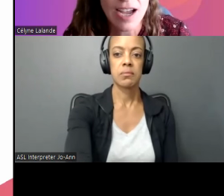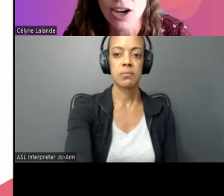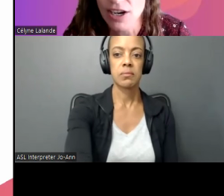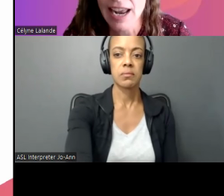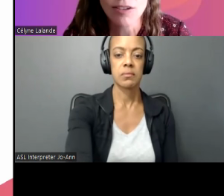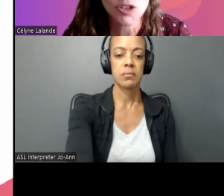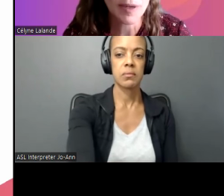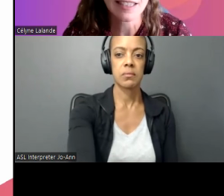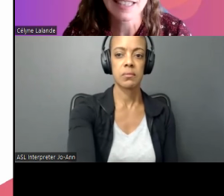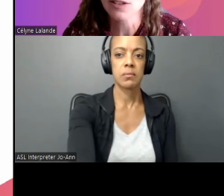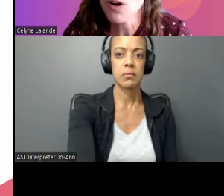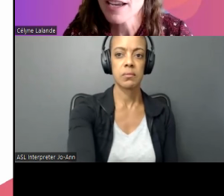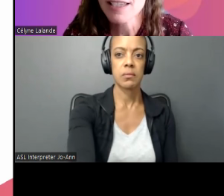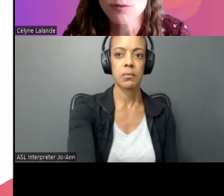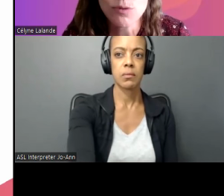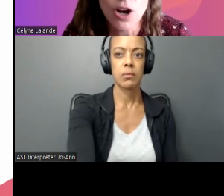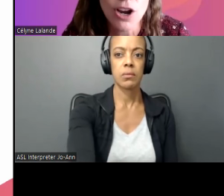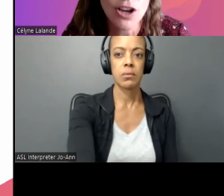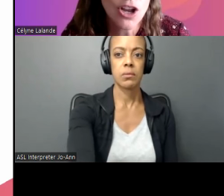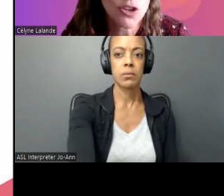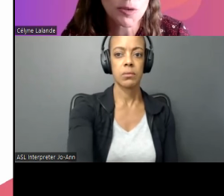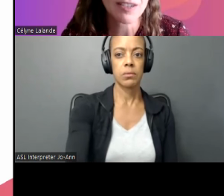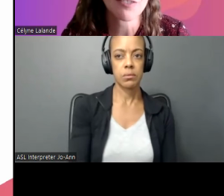the slides in.